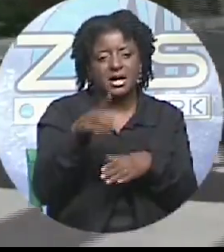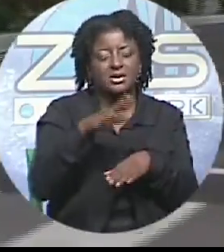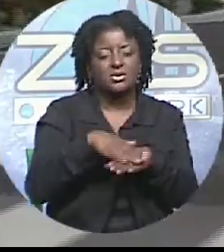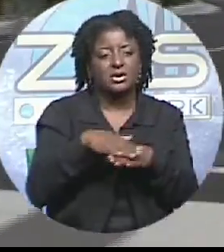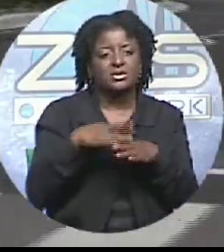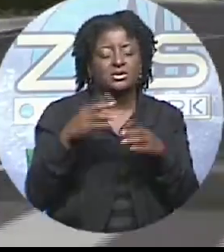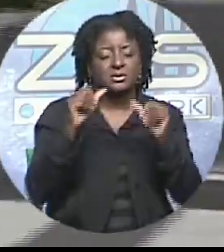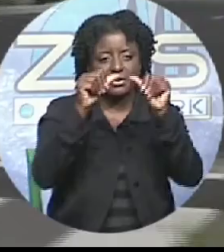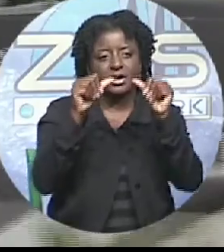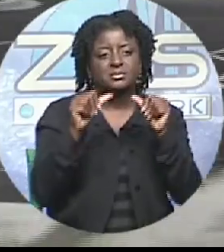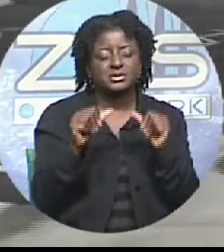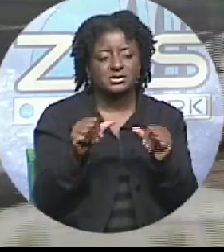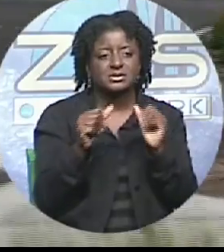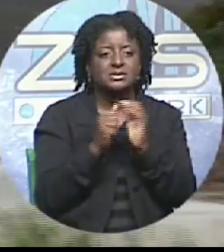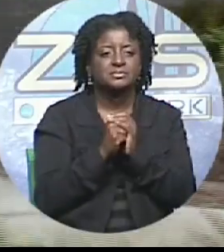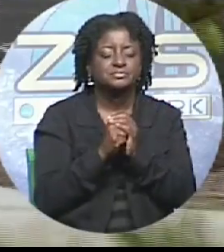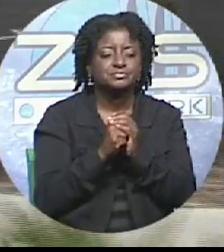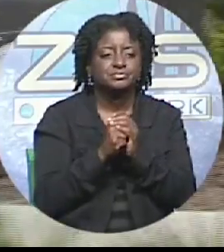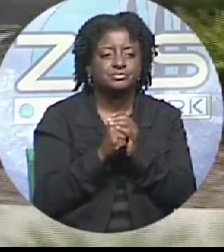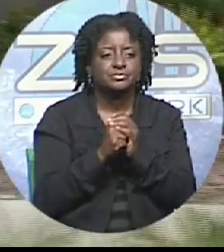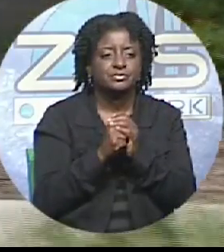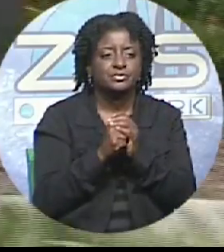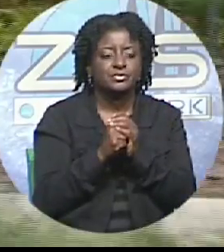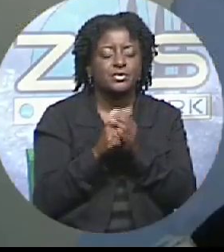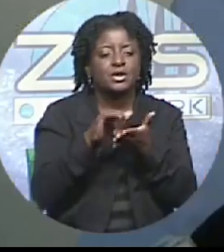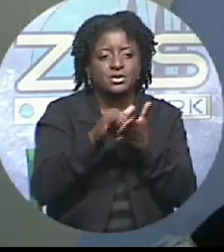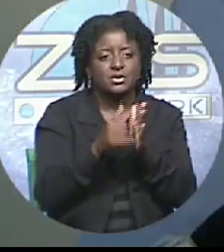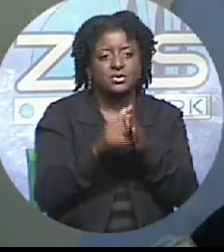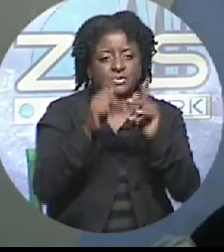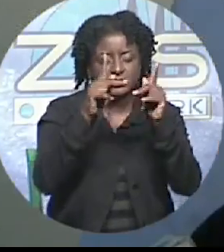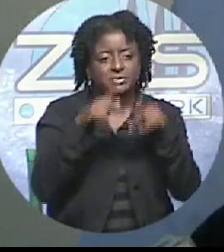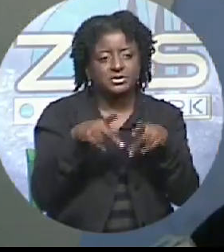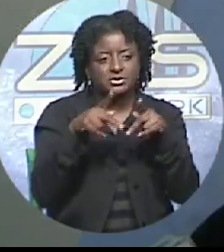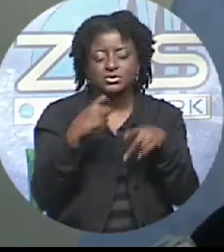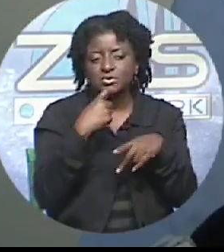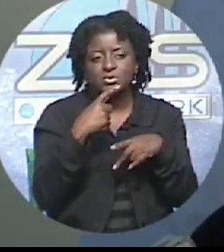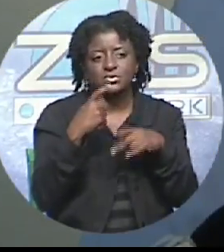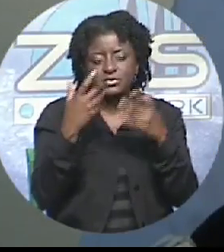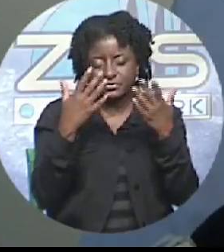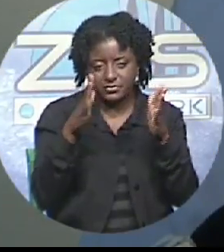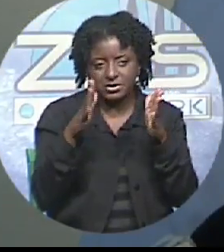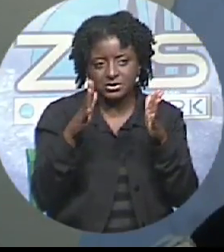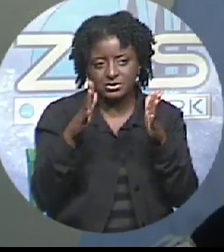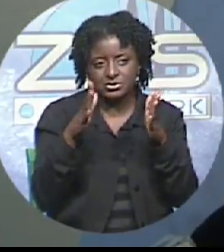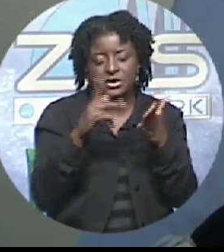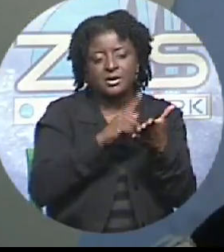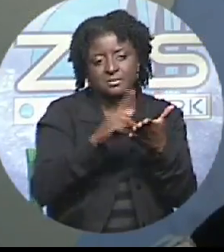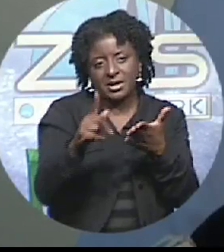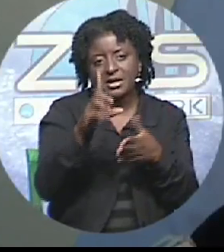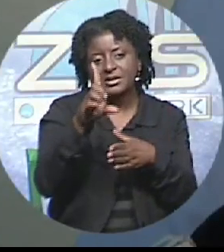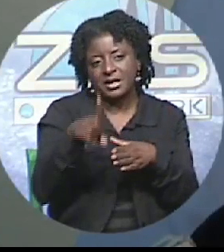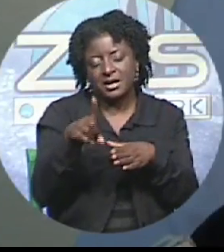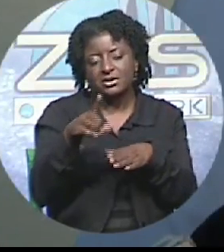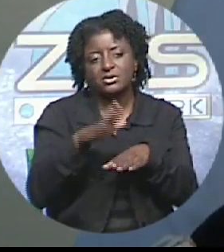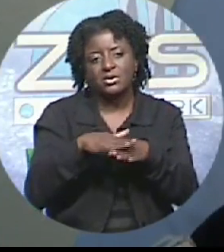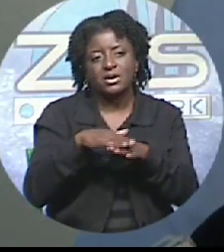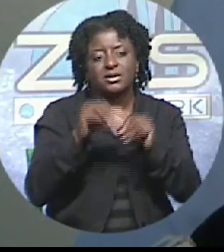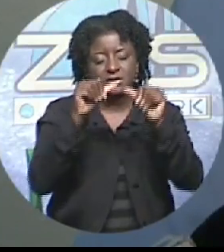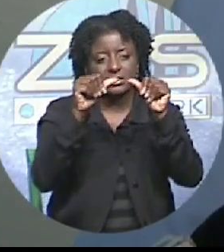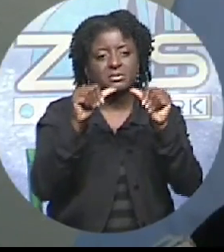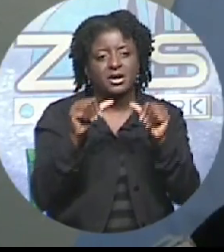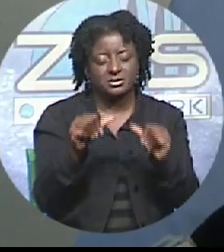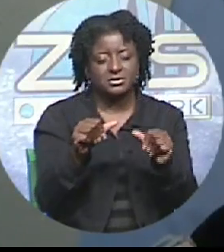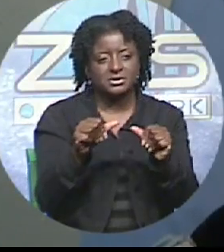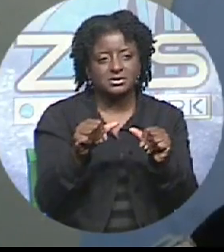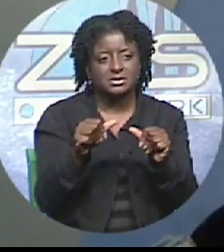in the Bahamas. For those individuals who have made deposits on these units, I'm